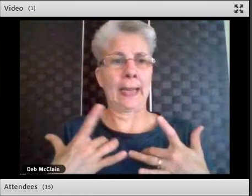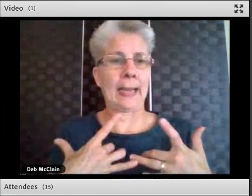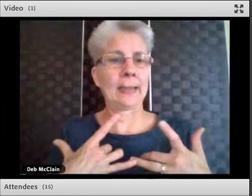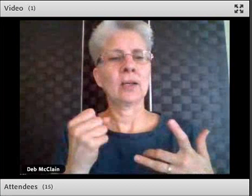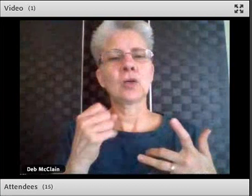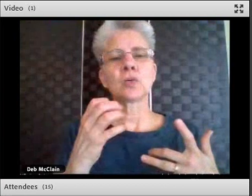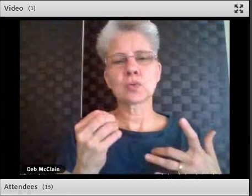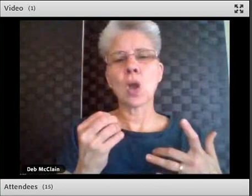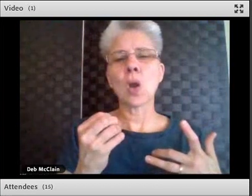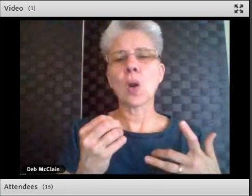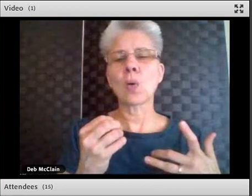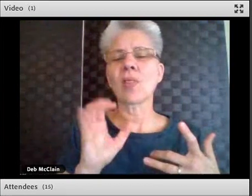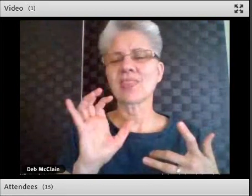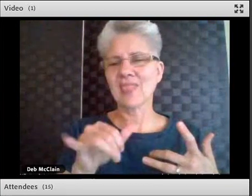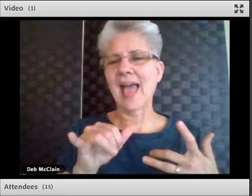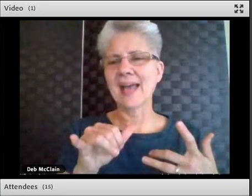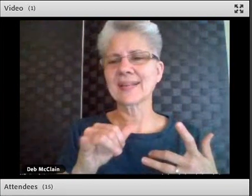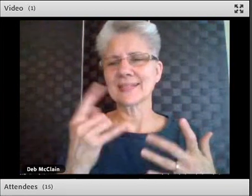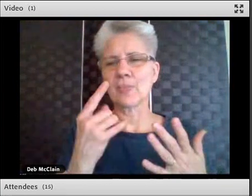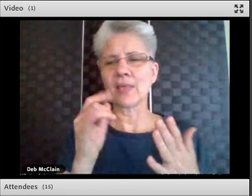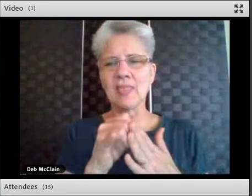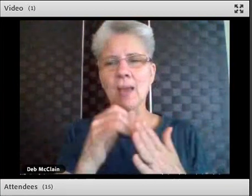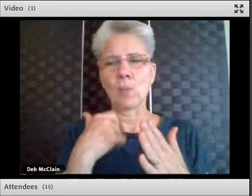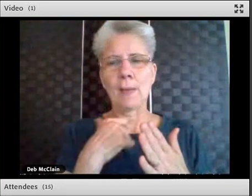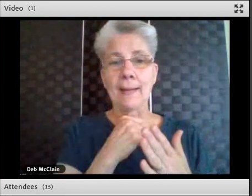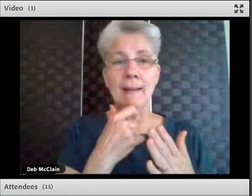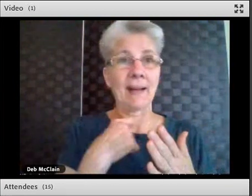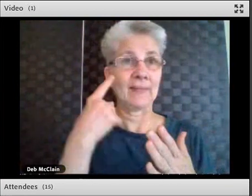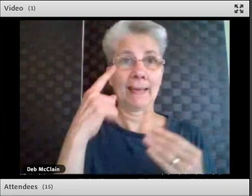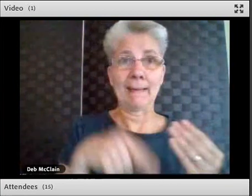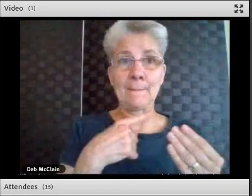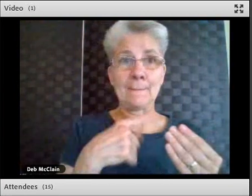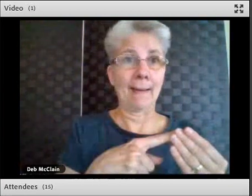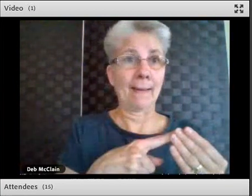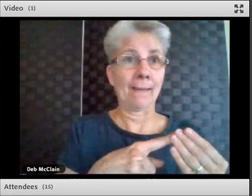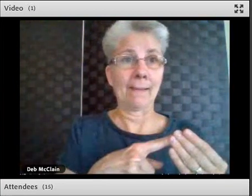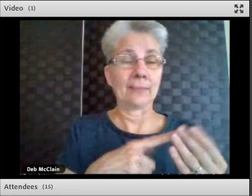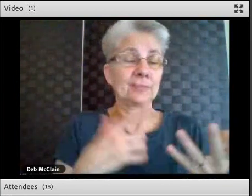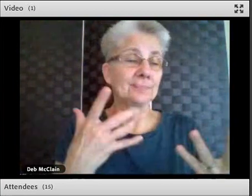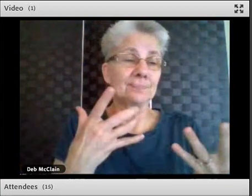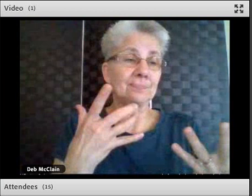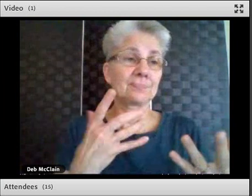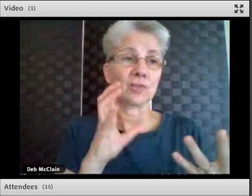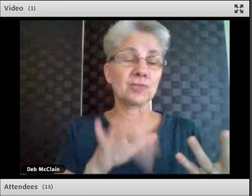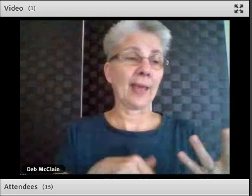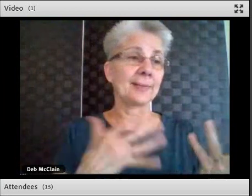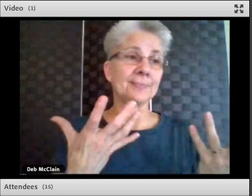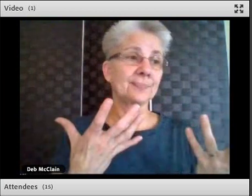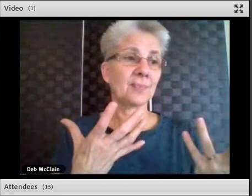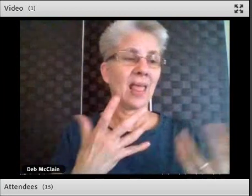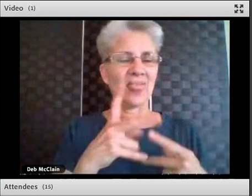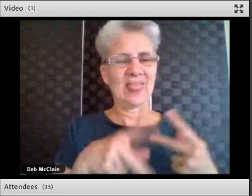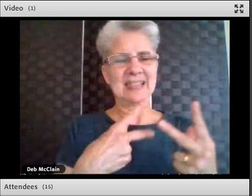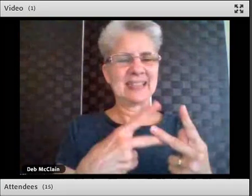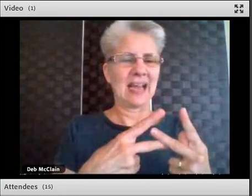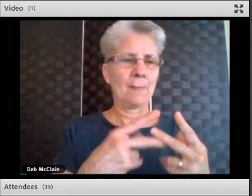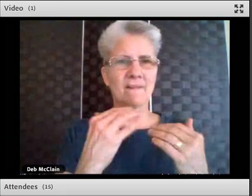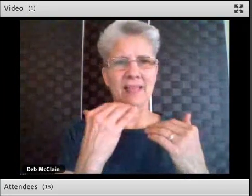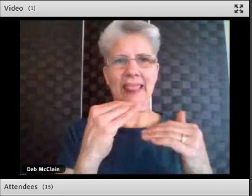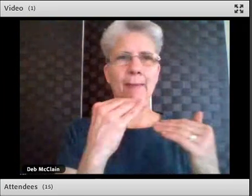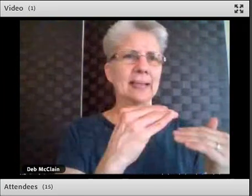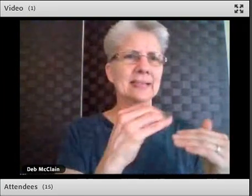And so, you know, that is something that we may not even think about, is just the types of